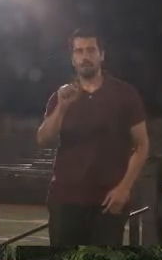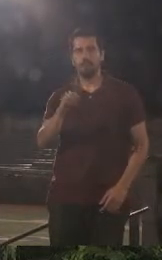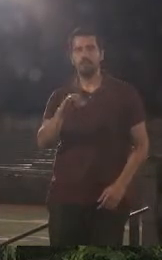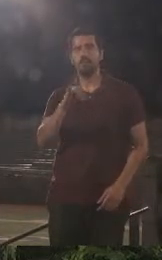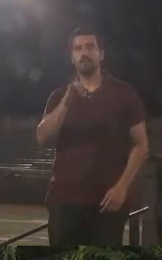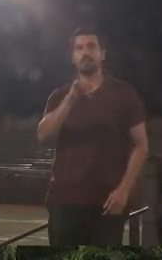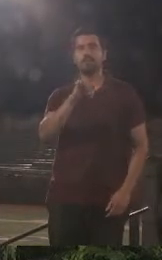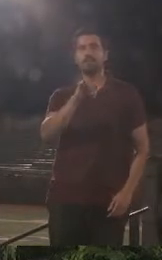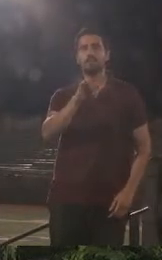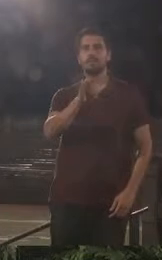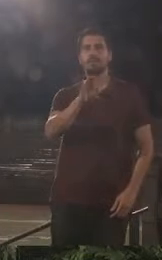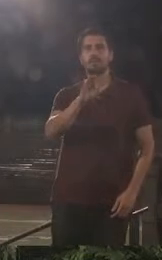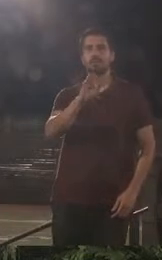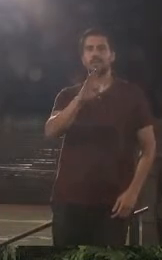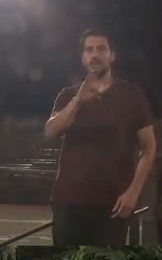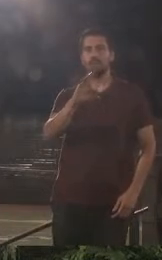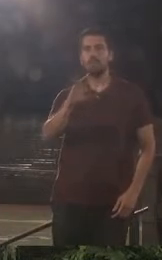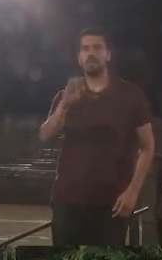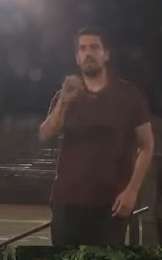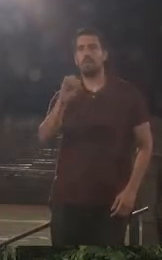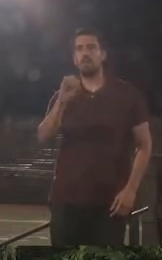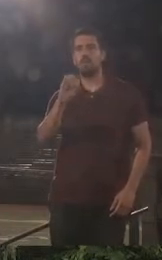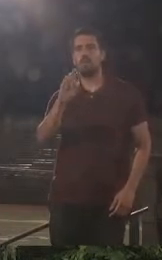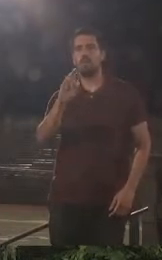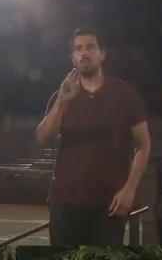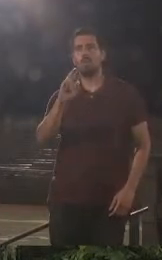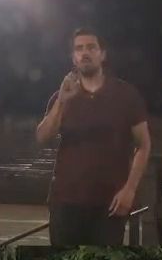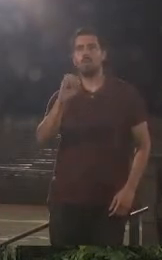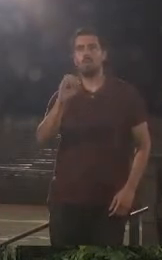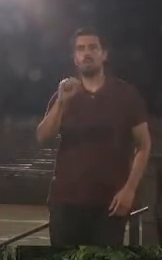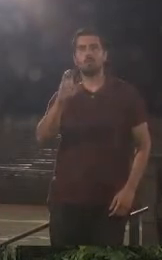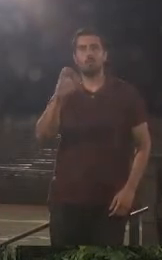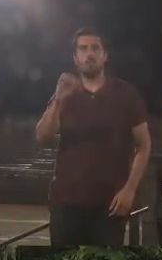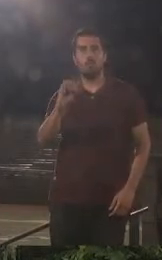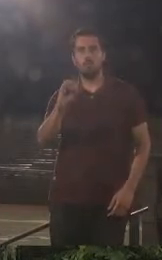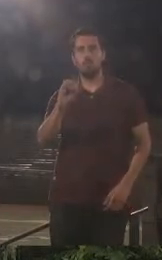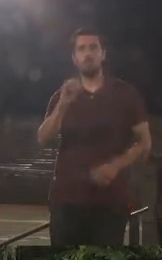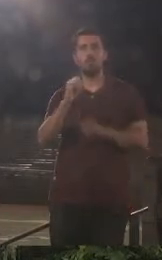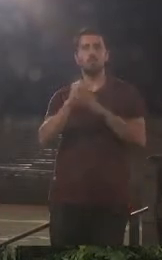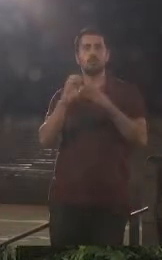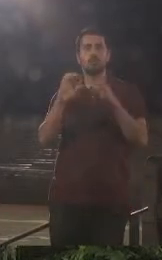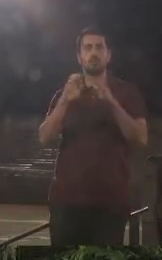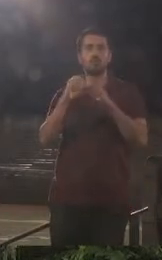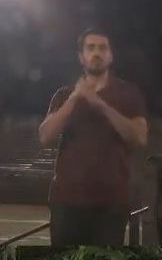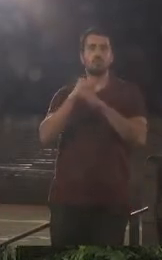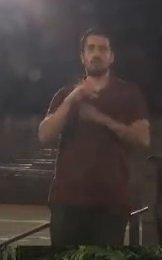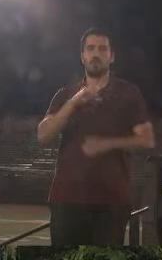Jacob Lee Orozco earned a certification as a security officer.